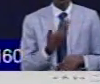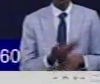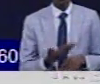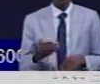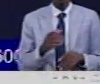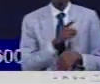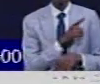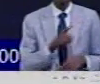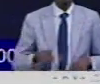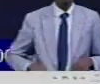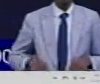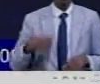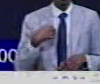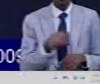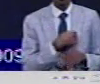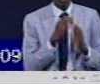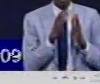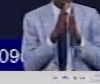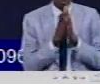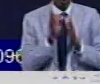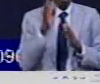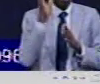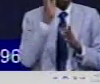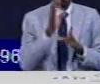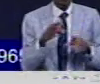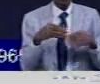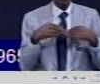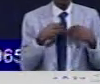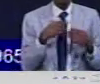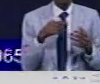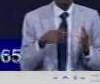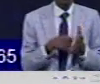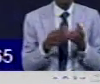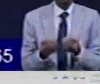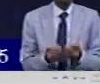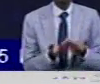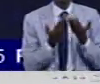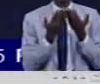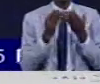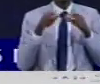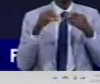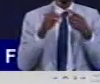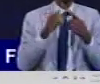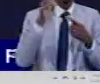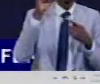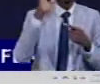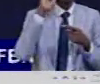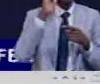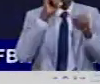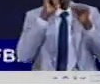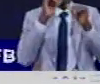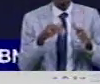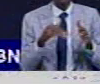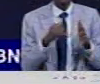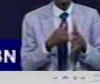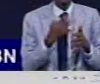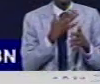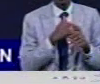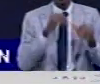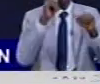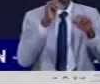you will bless it and bless the giver in return in Jesus' name. Those who don't